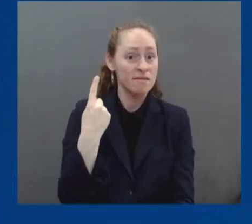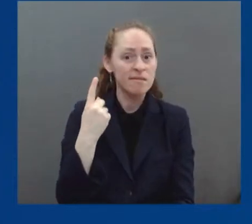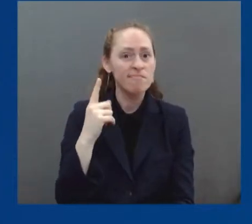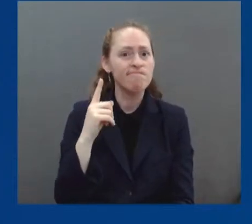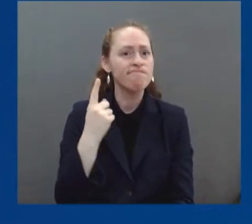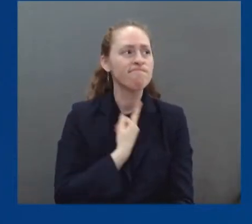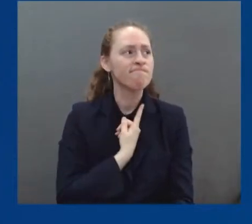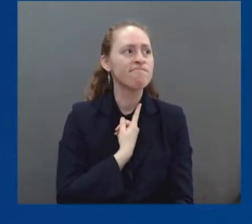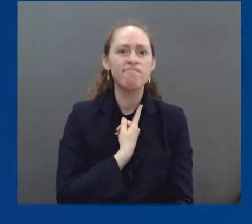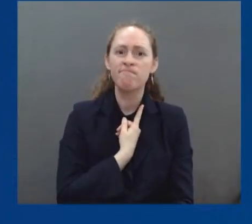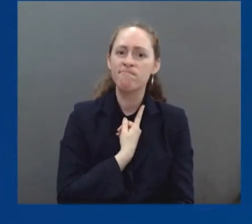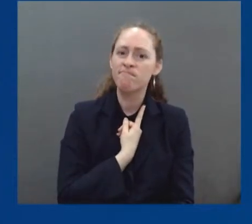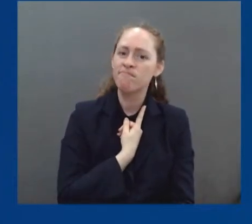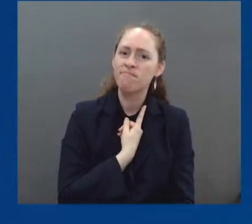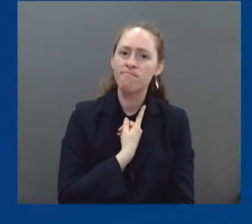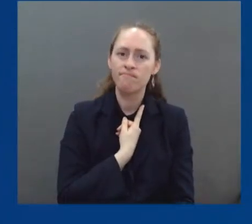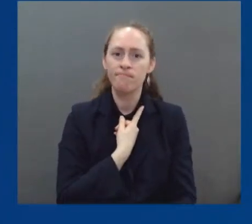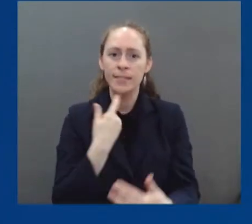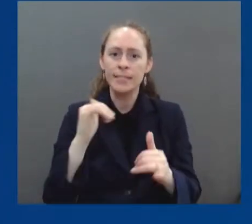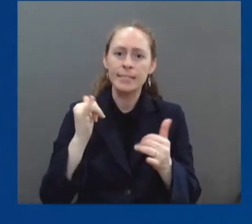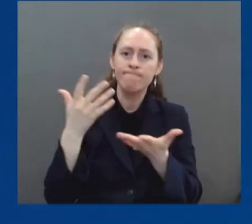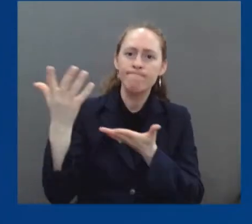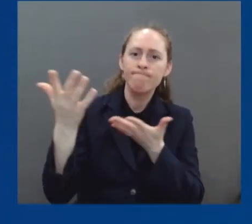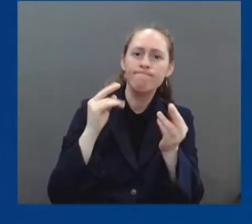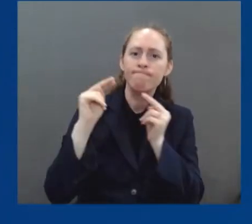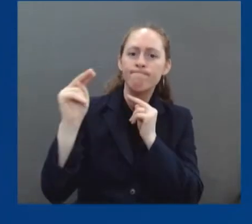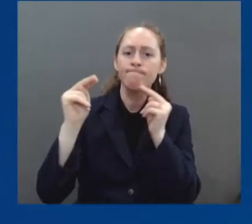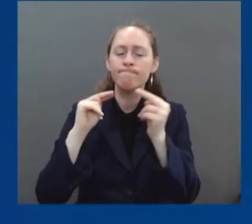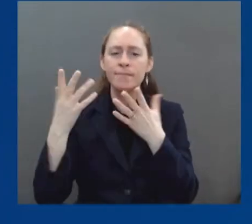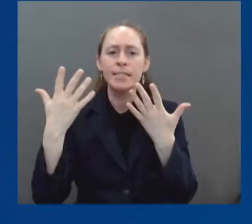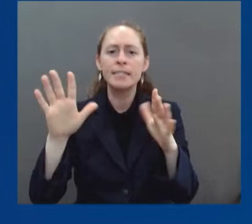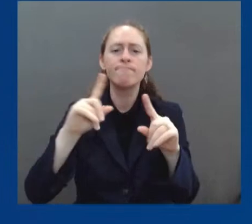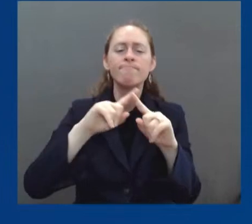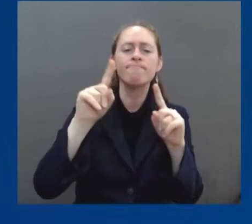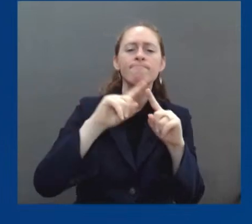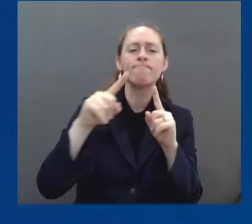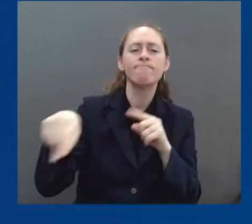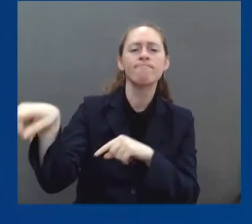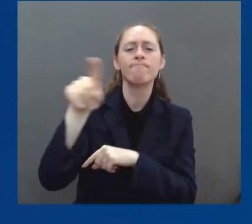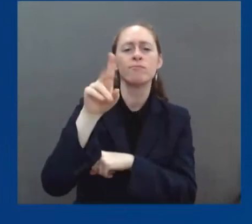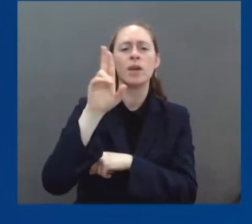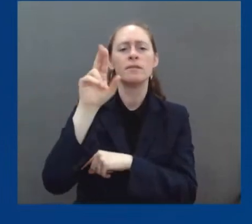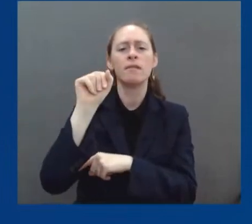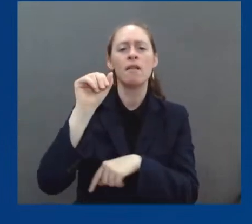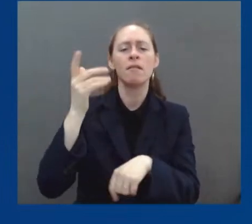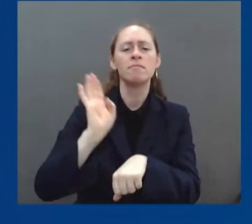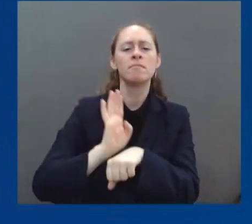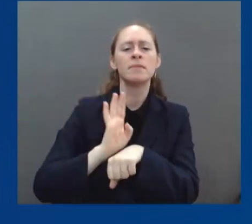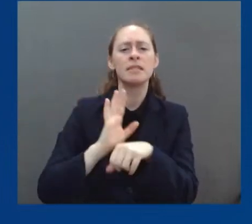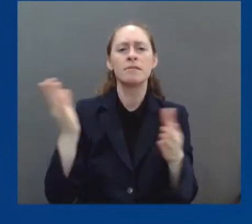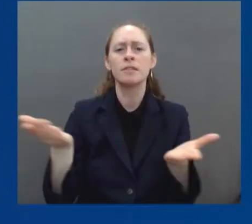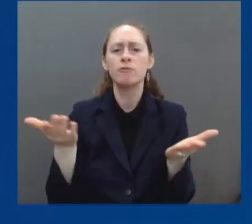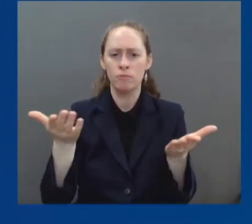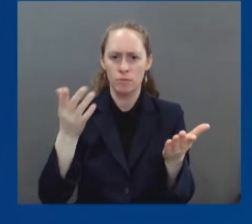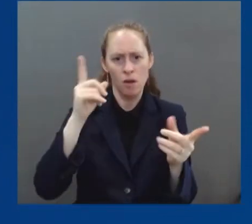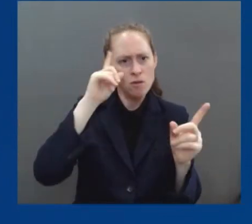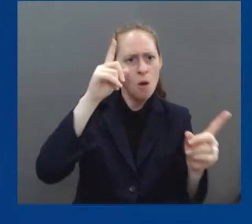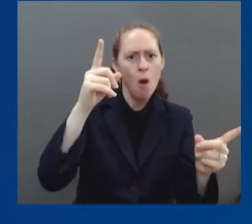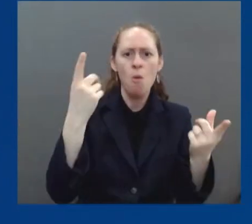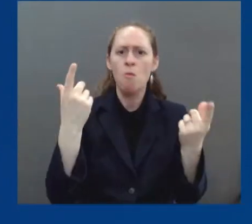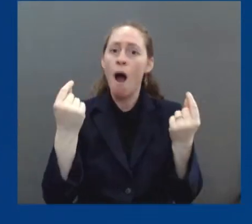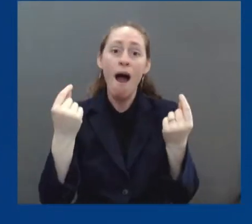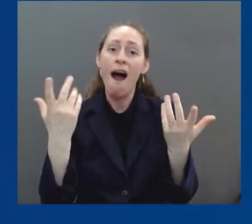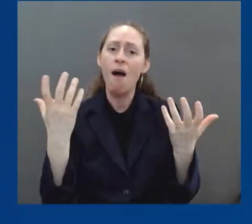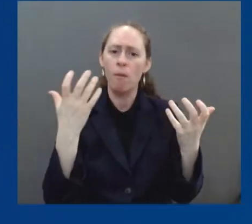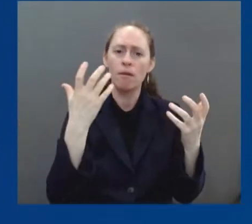and COVAX to get vaccines into humanitarian zones to reach people displaced by war, famine, and other